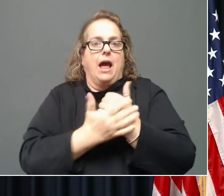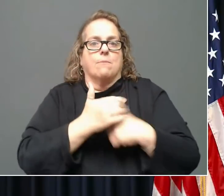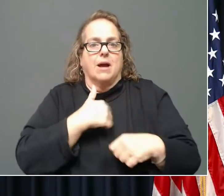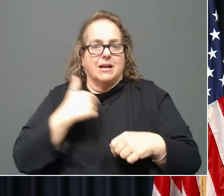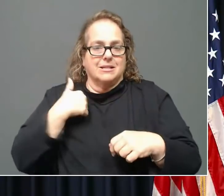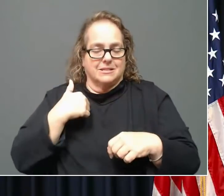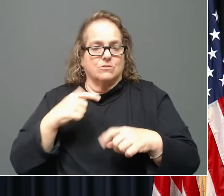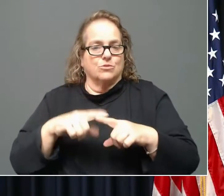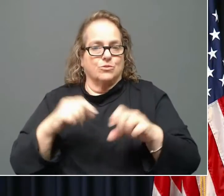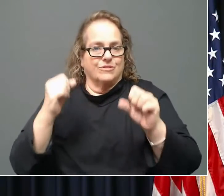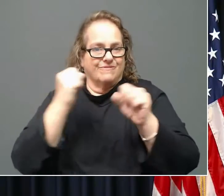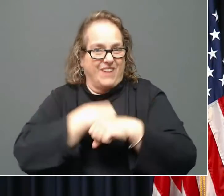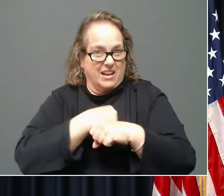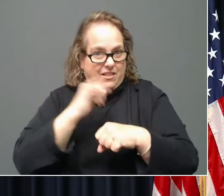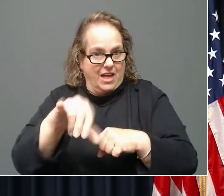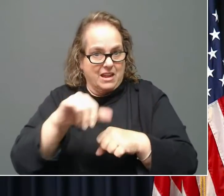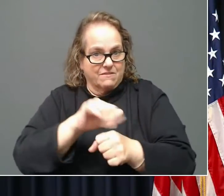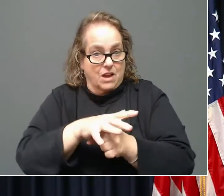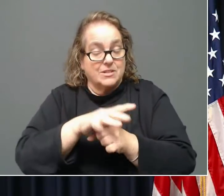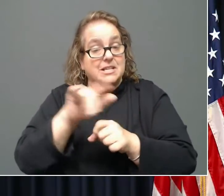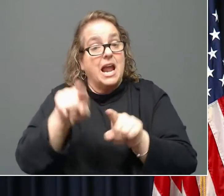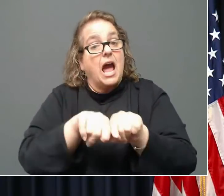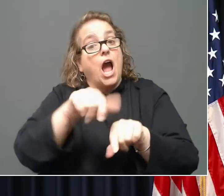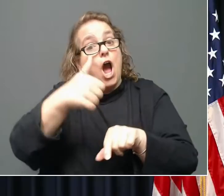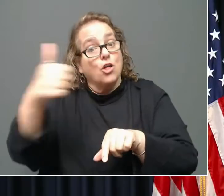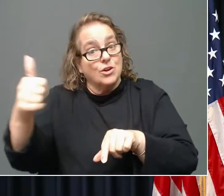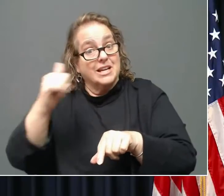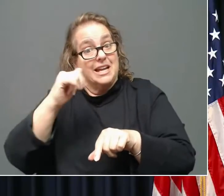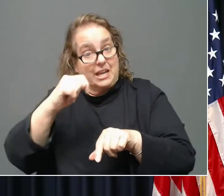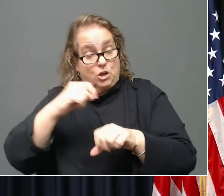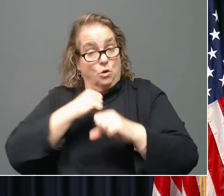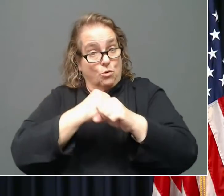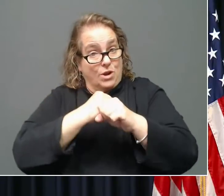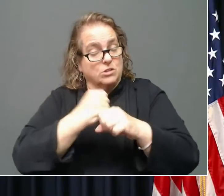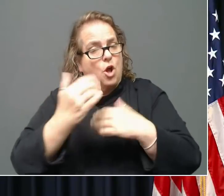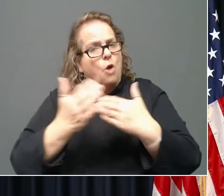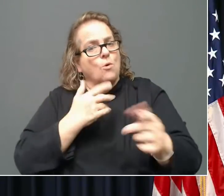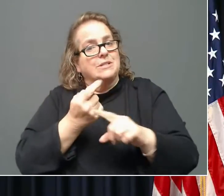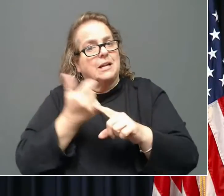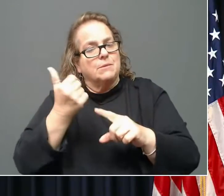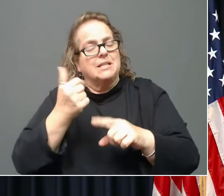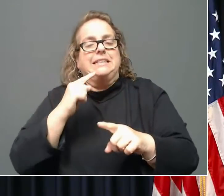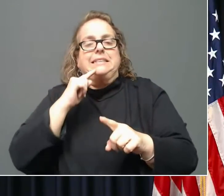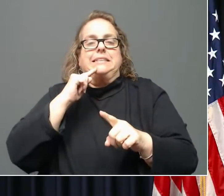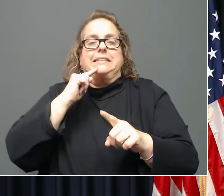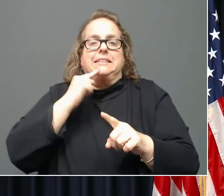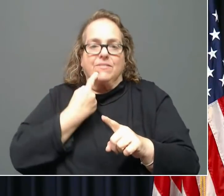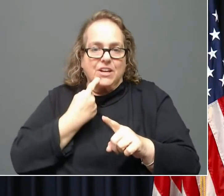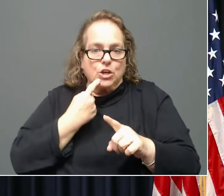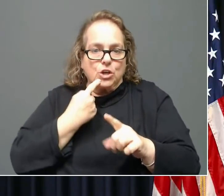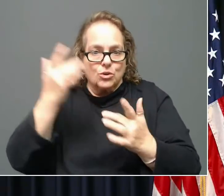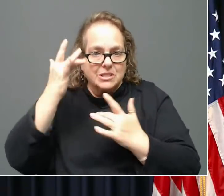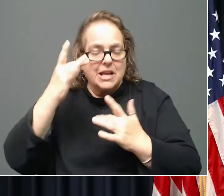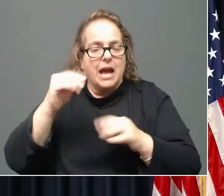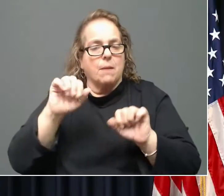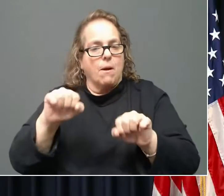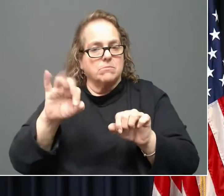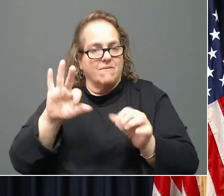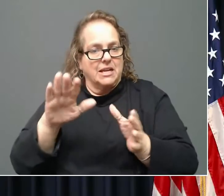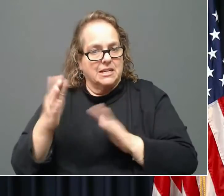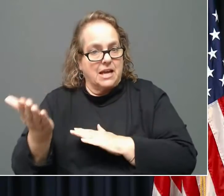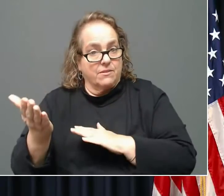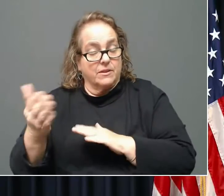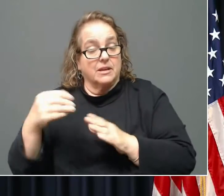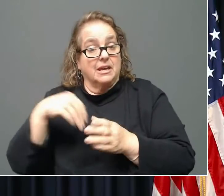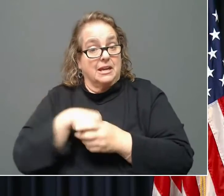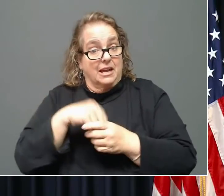the other vaccines, it protects, almost eliminates severe disease and the possibility of death. In Kentucky, we